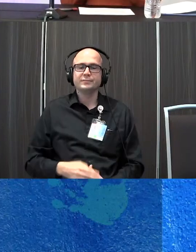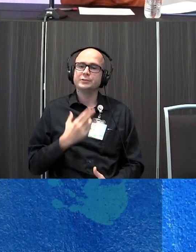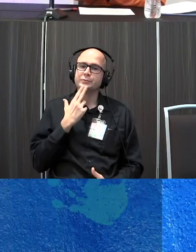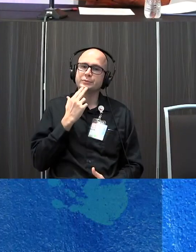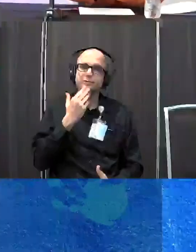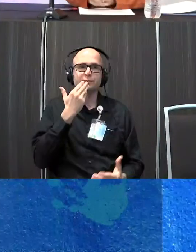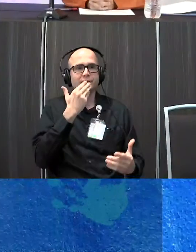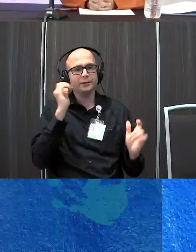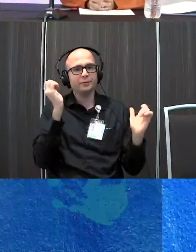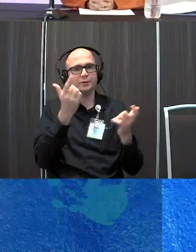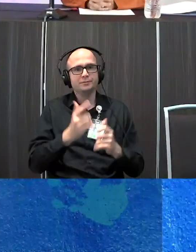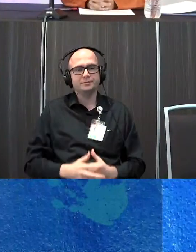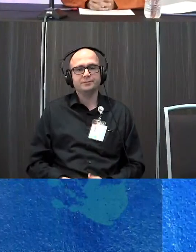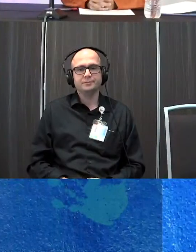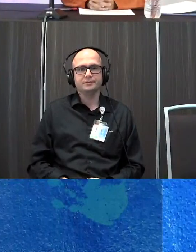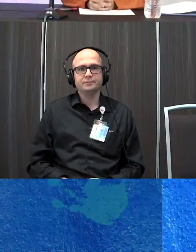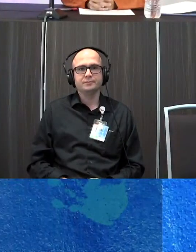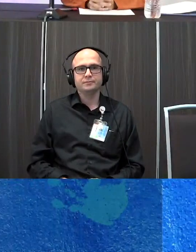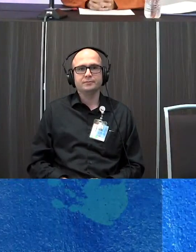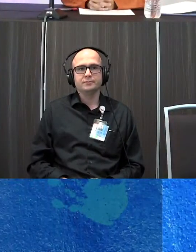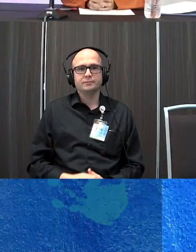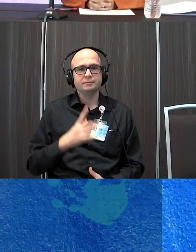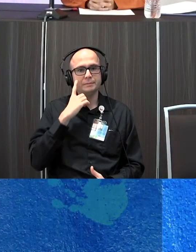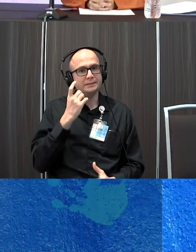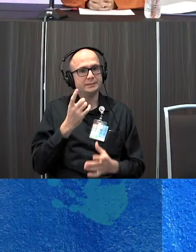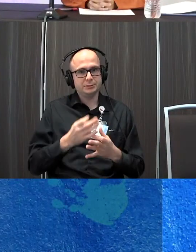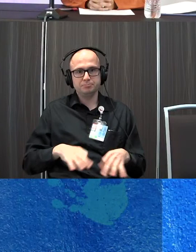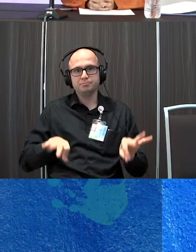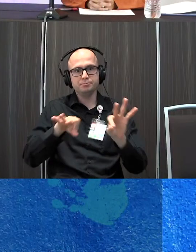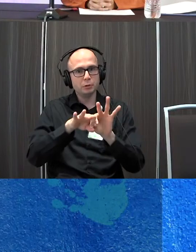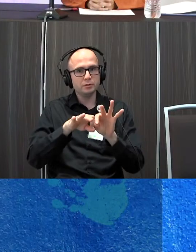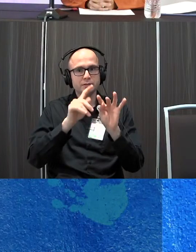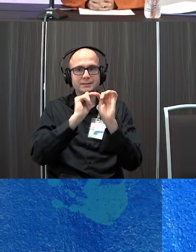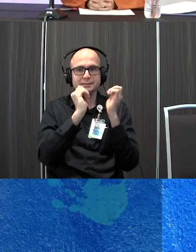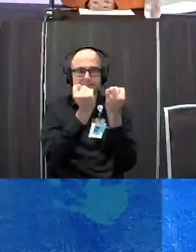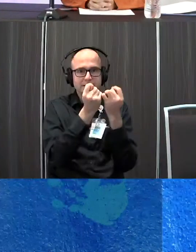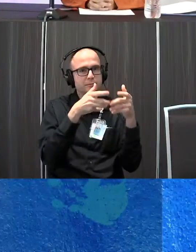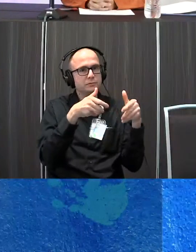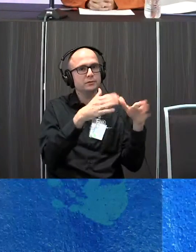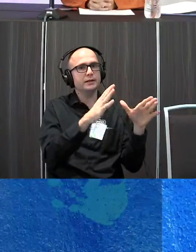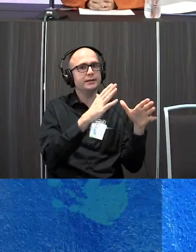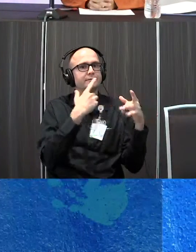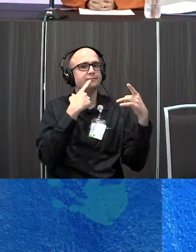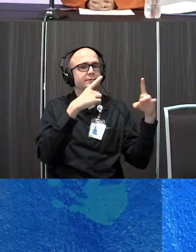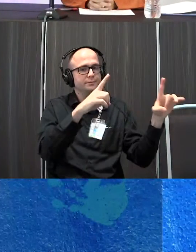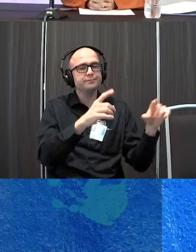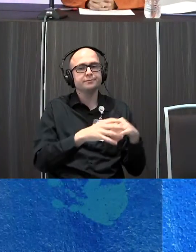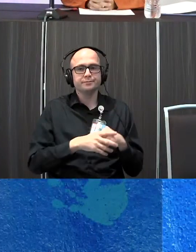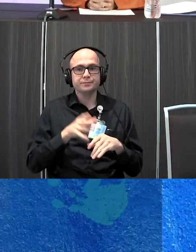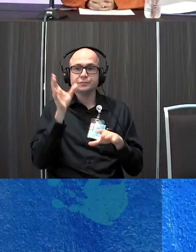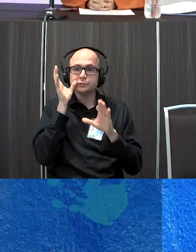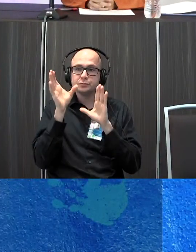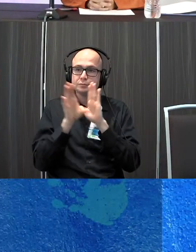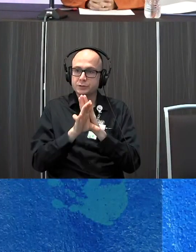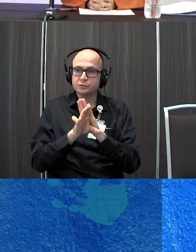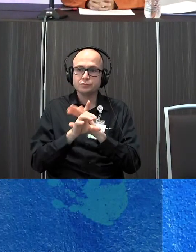thank you all. Yes. Because that's what it's about. The teams allow us to have those successful moments. And these are pictures of some of